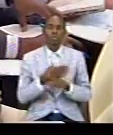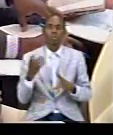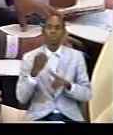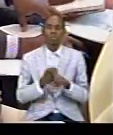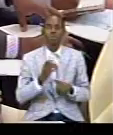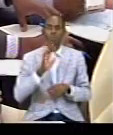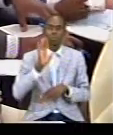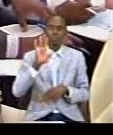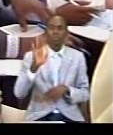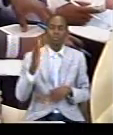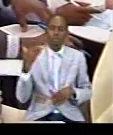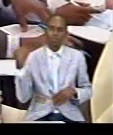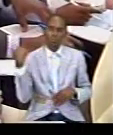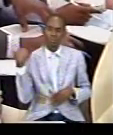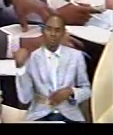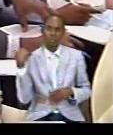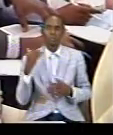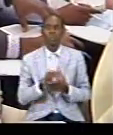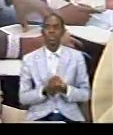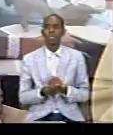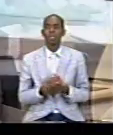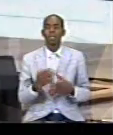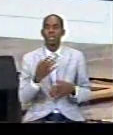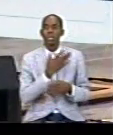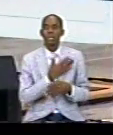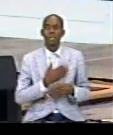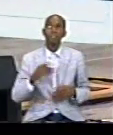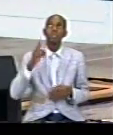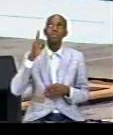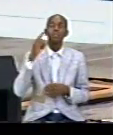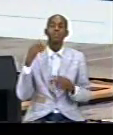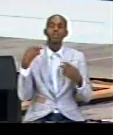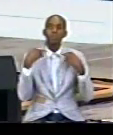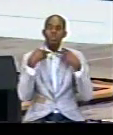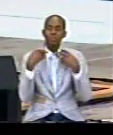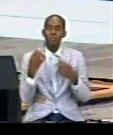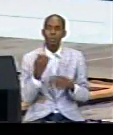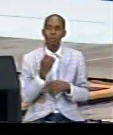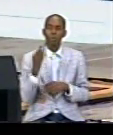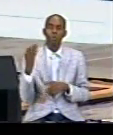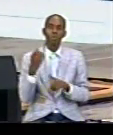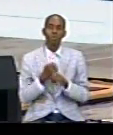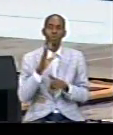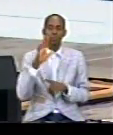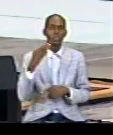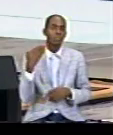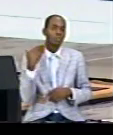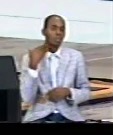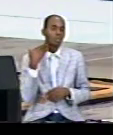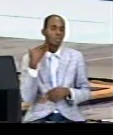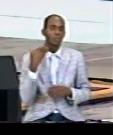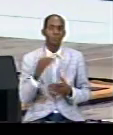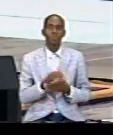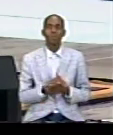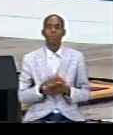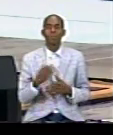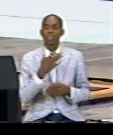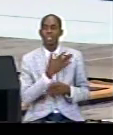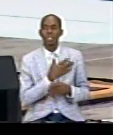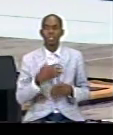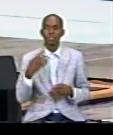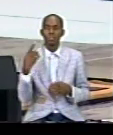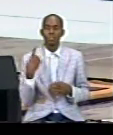shoulder, and his yoke from off thy neck. And the